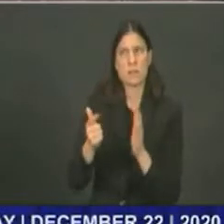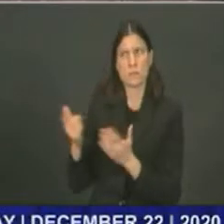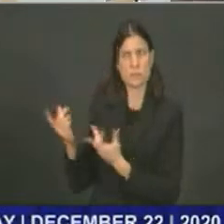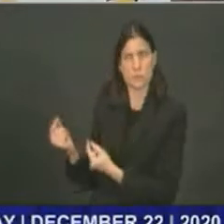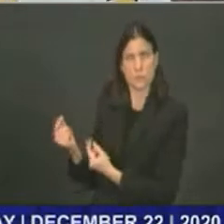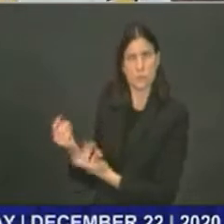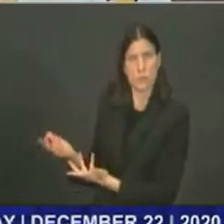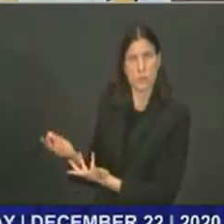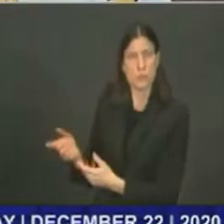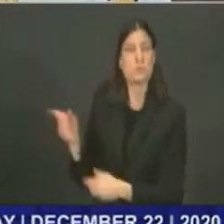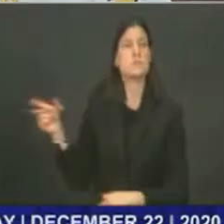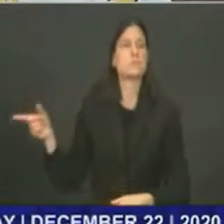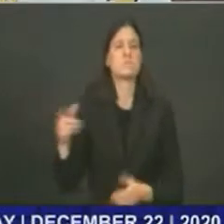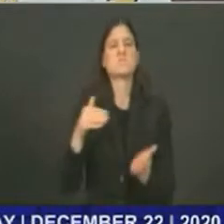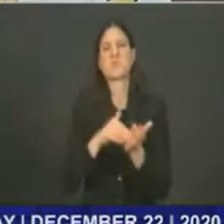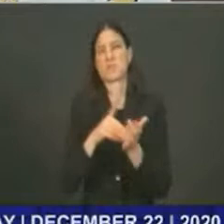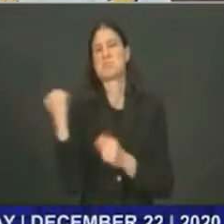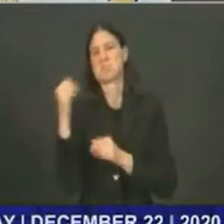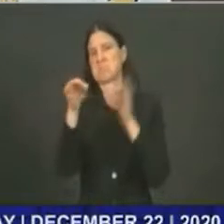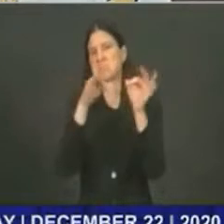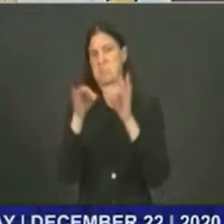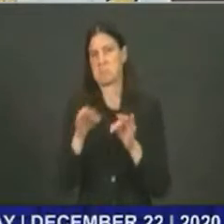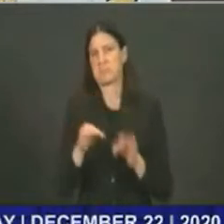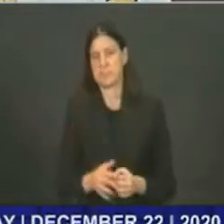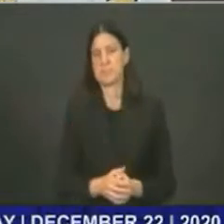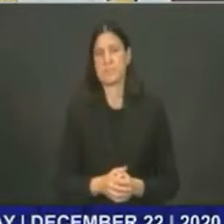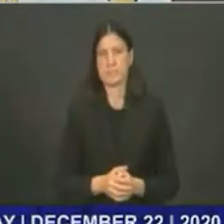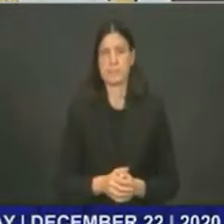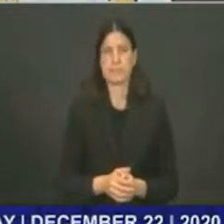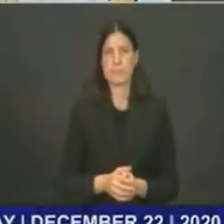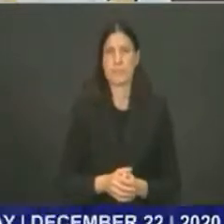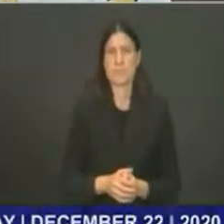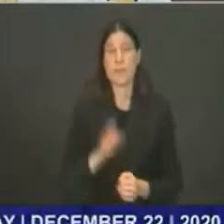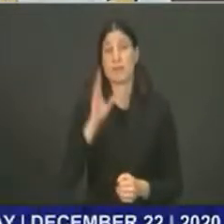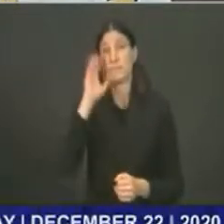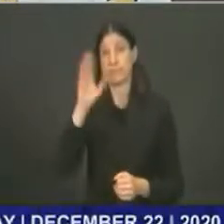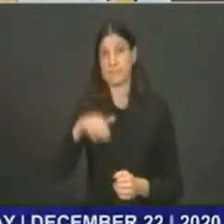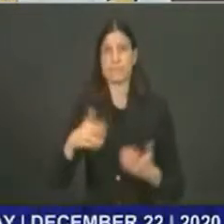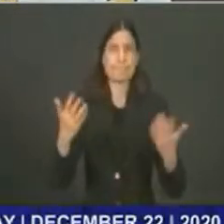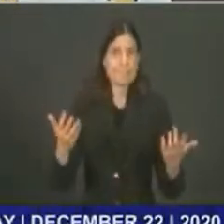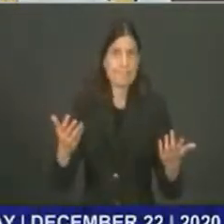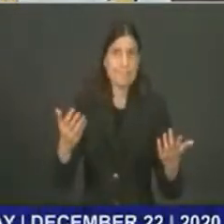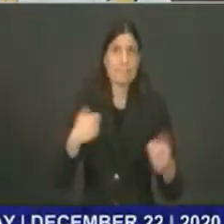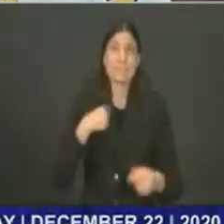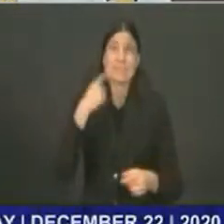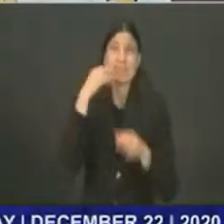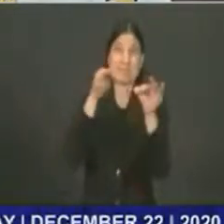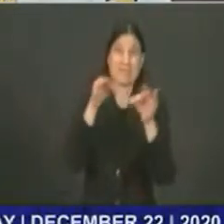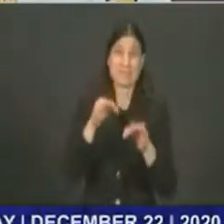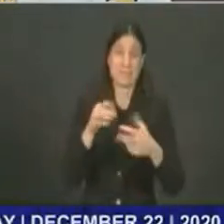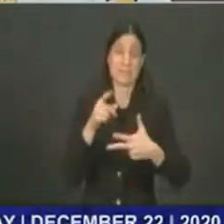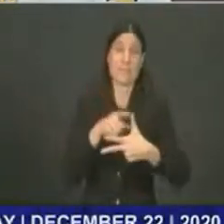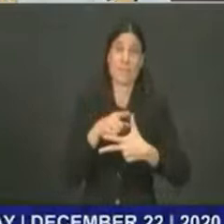keys that's important with this new variant is the tools that I just talked about today still work. So we know we